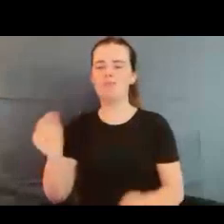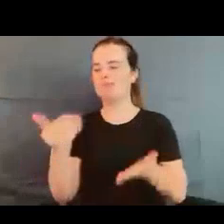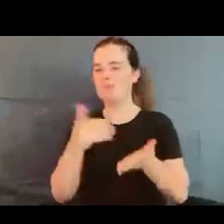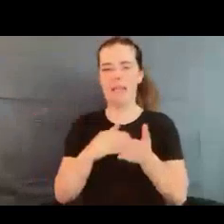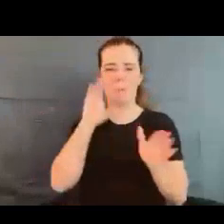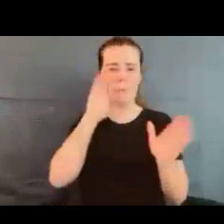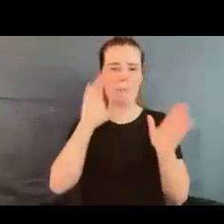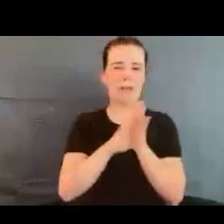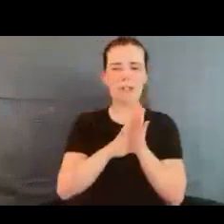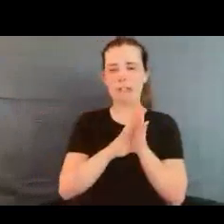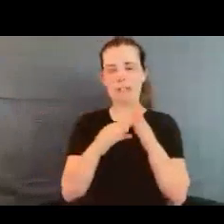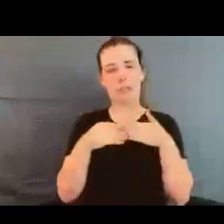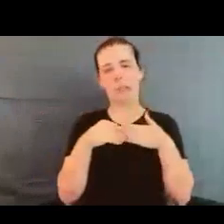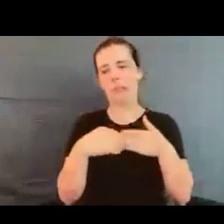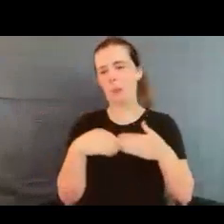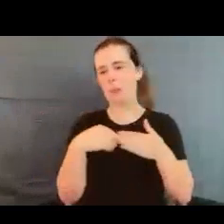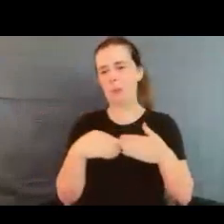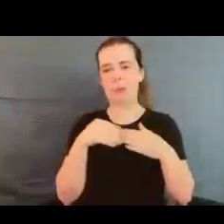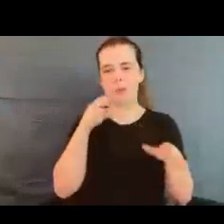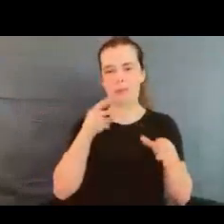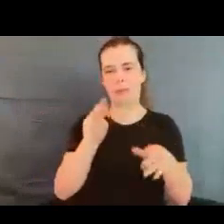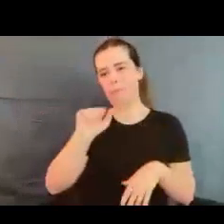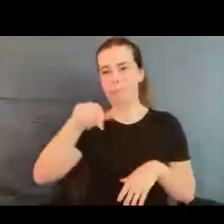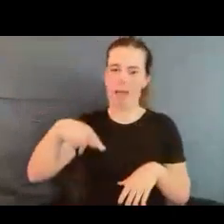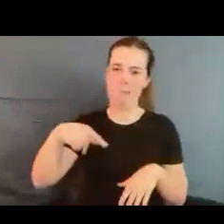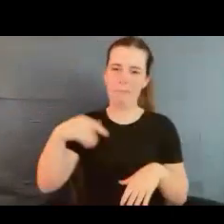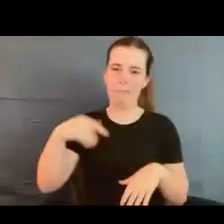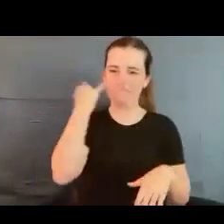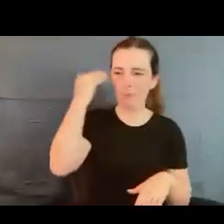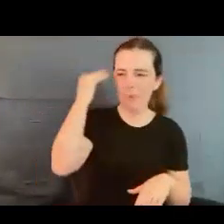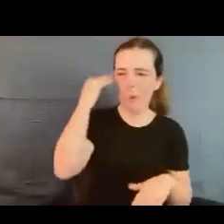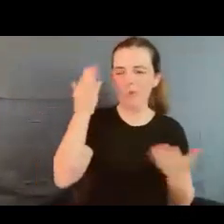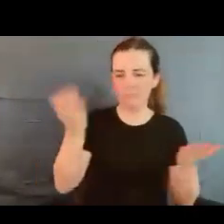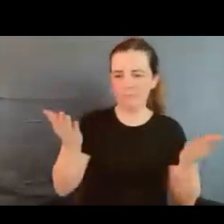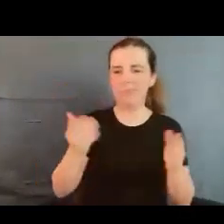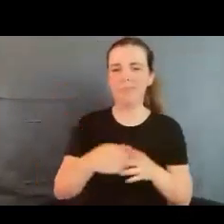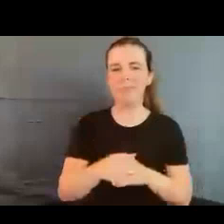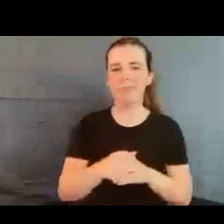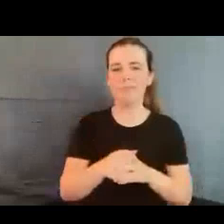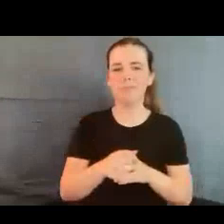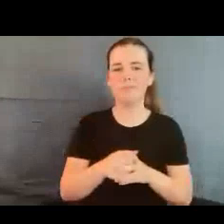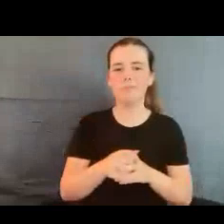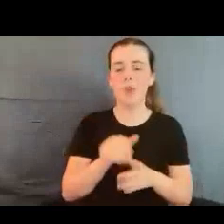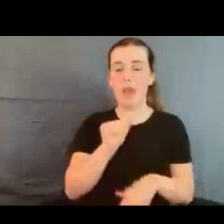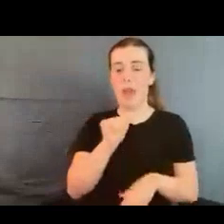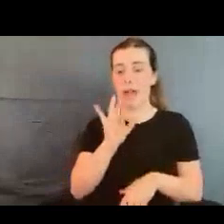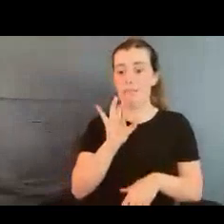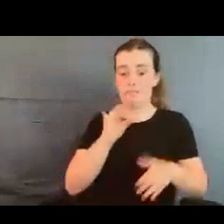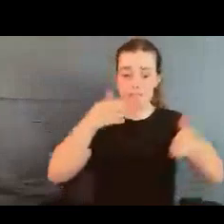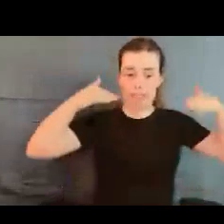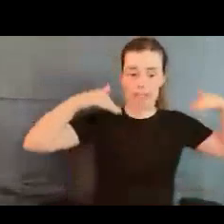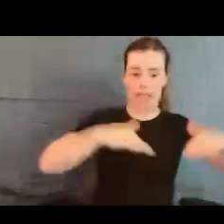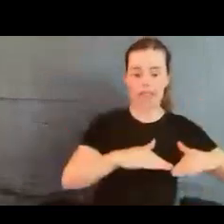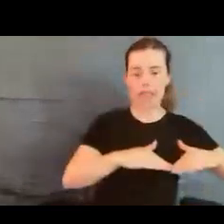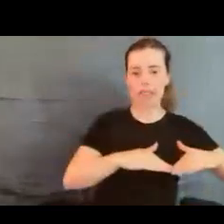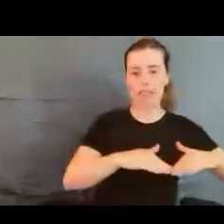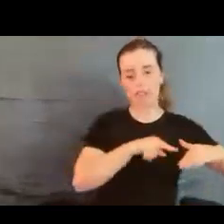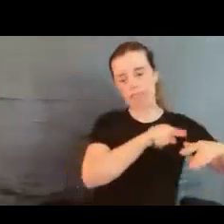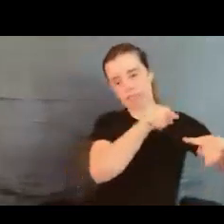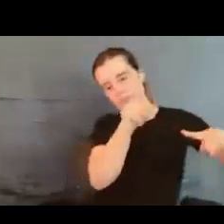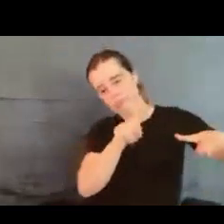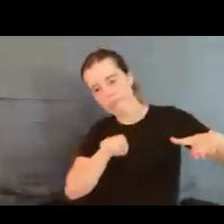Snowbird mountain map, if you're familiar with it. So you would kind of come out from the American Canyon side, you drop down the ridge, come